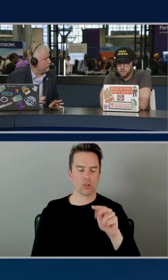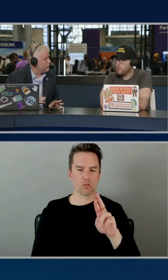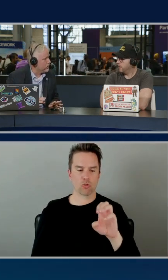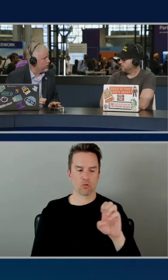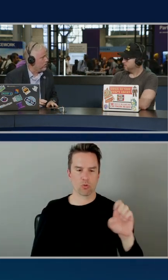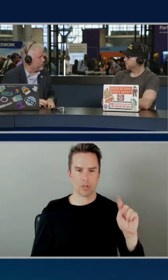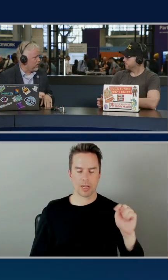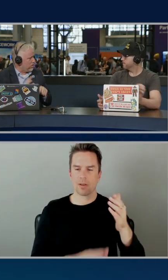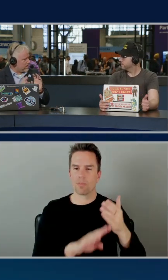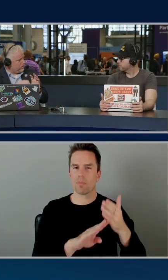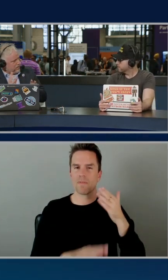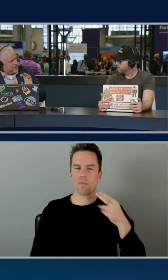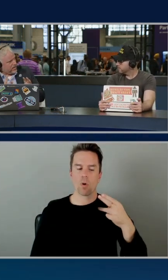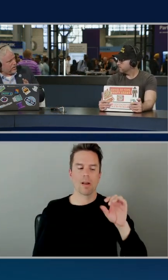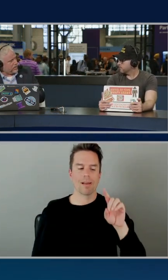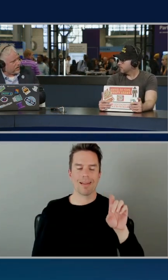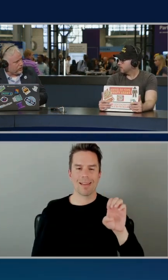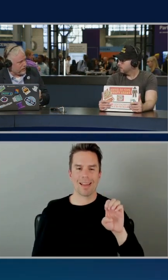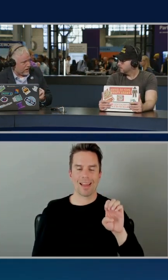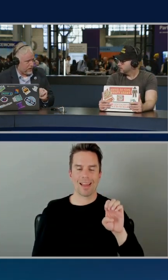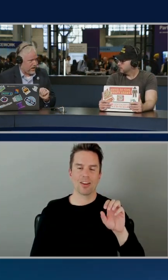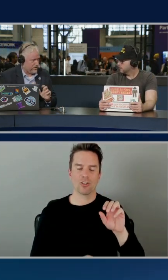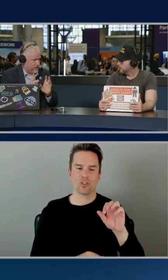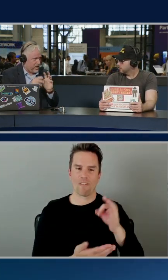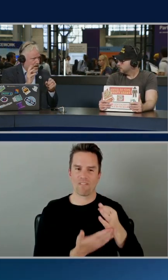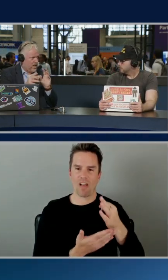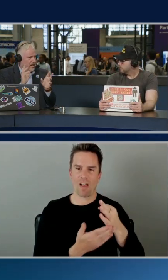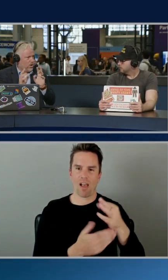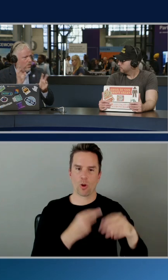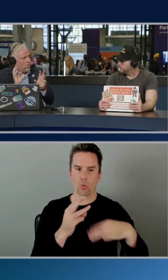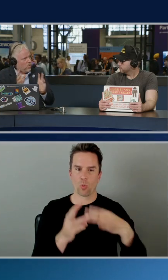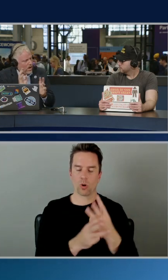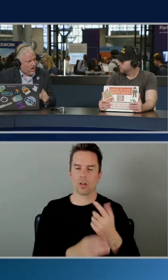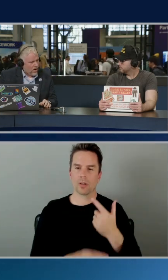time. Okay. Because we want to maybe study a particular phenomenon or say,